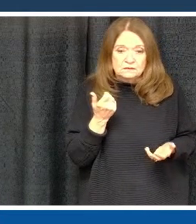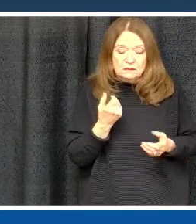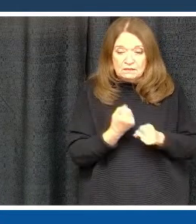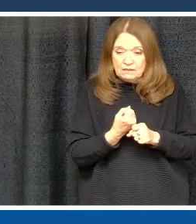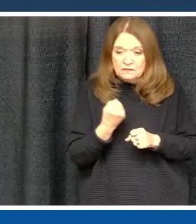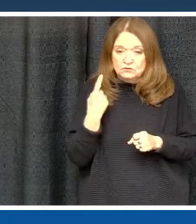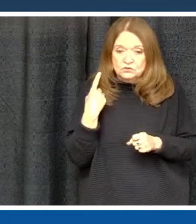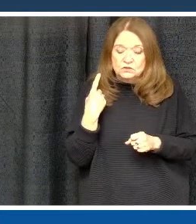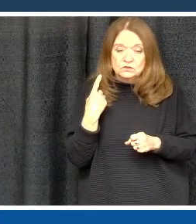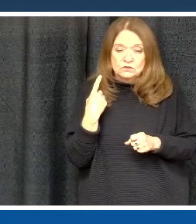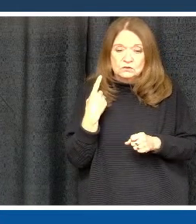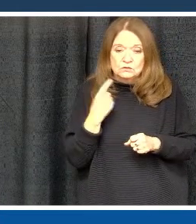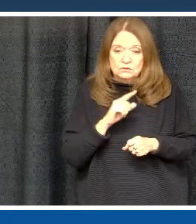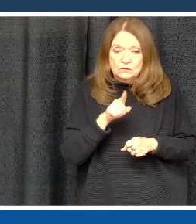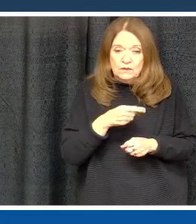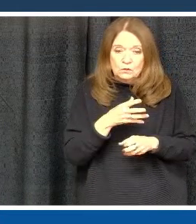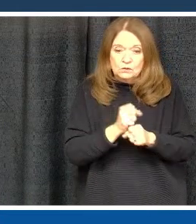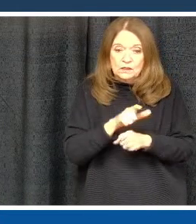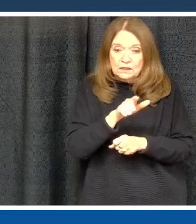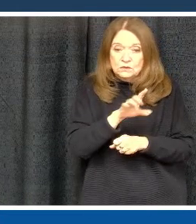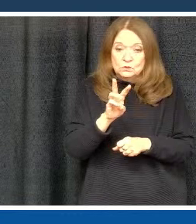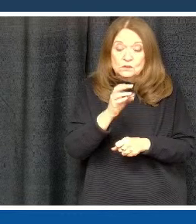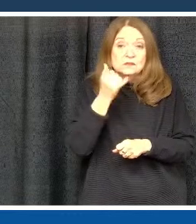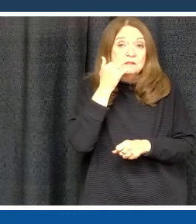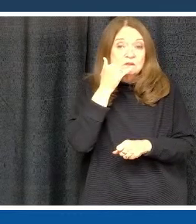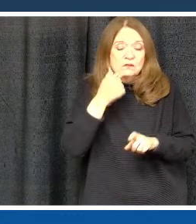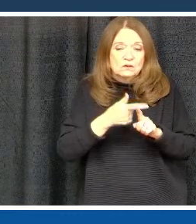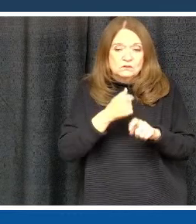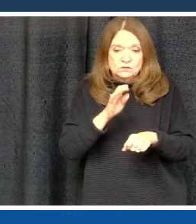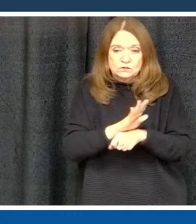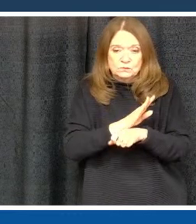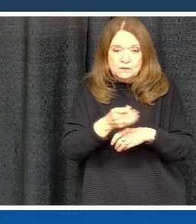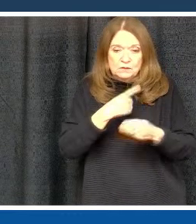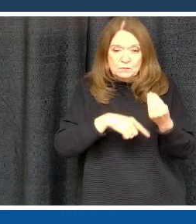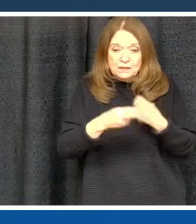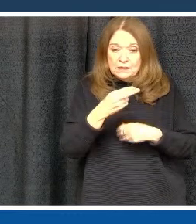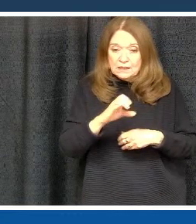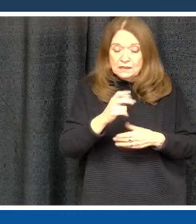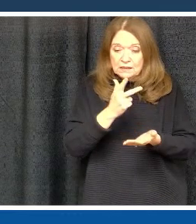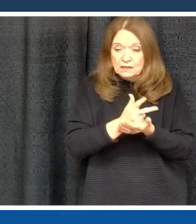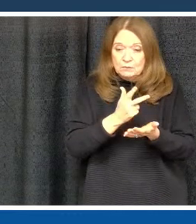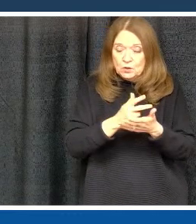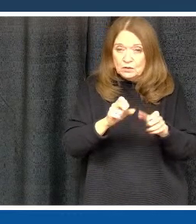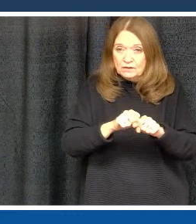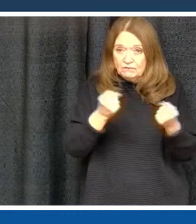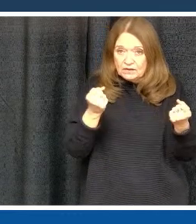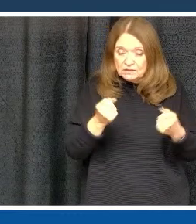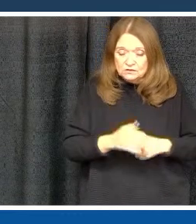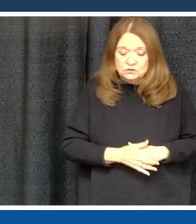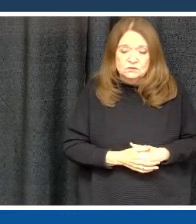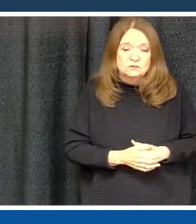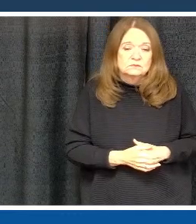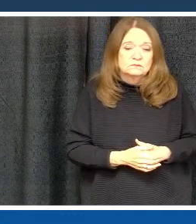year they only got 26 calls from businesses about handicap parking violations.